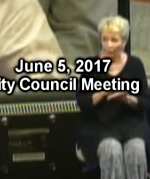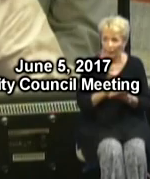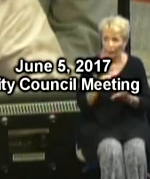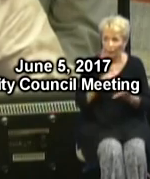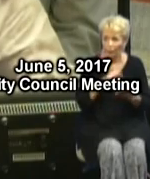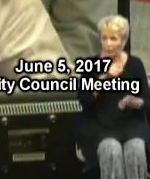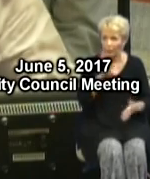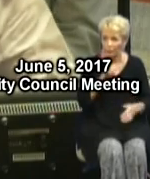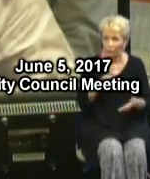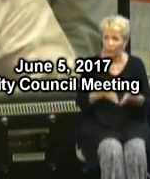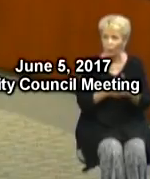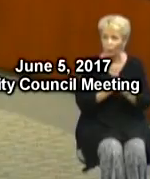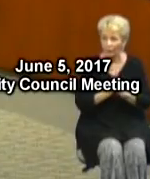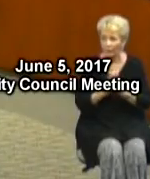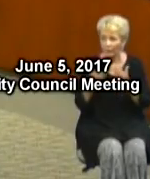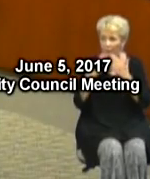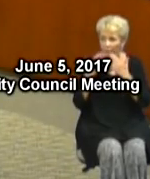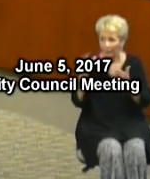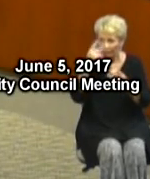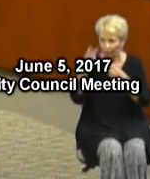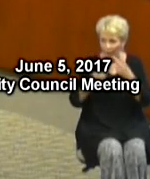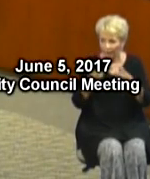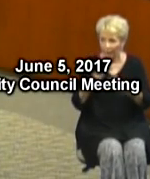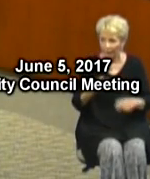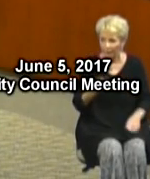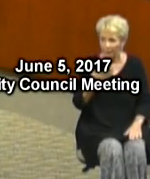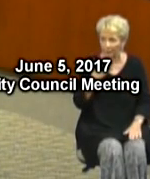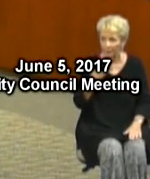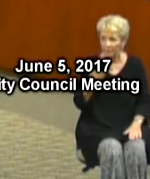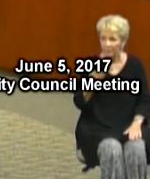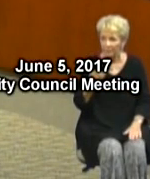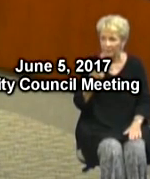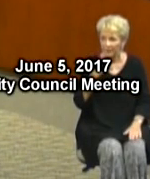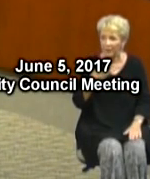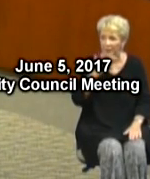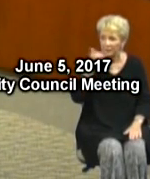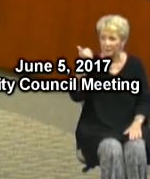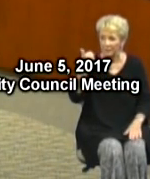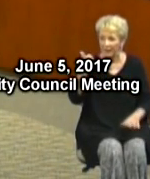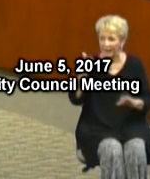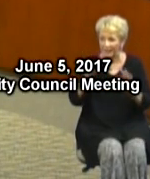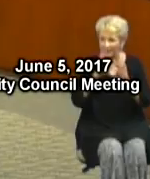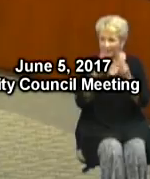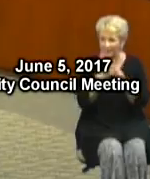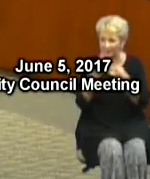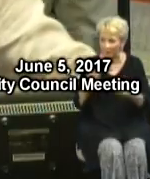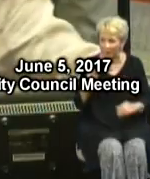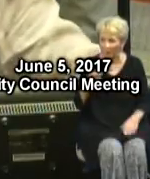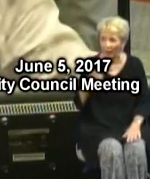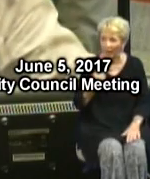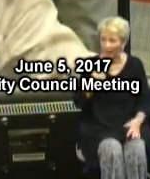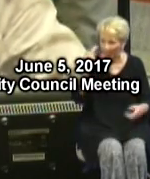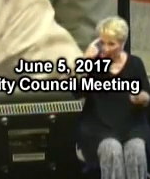rezoning request. Thank you for visiting the best town in North Carolina, okay? Well, I agree. I moved